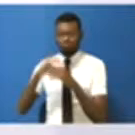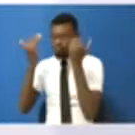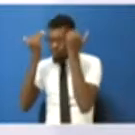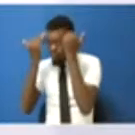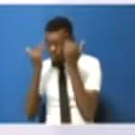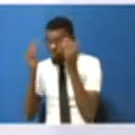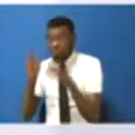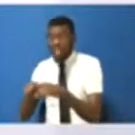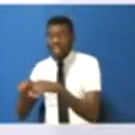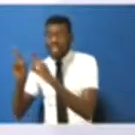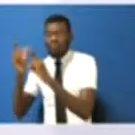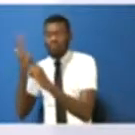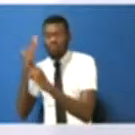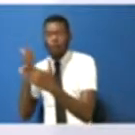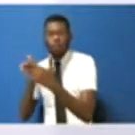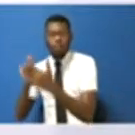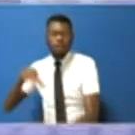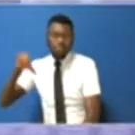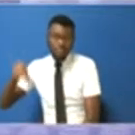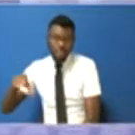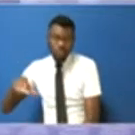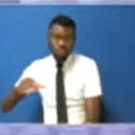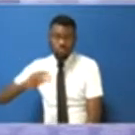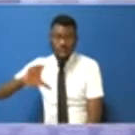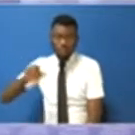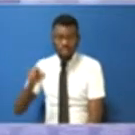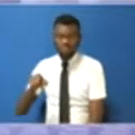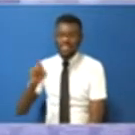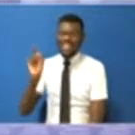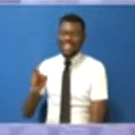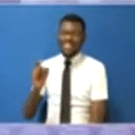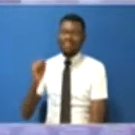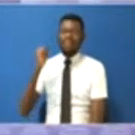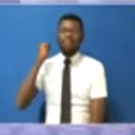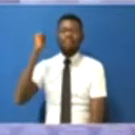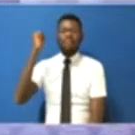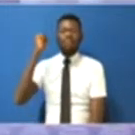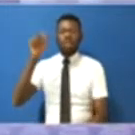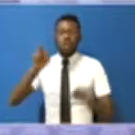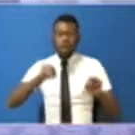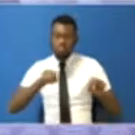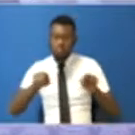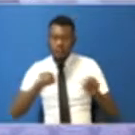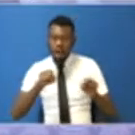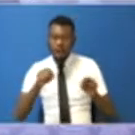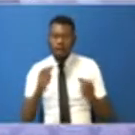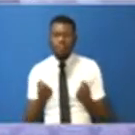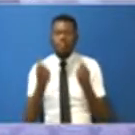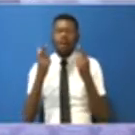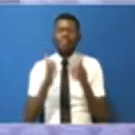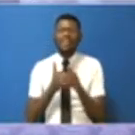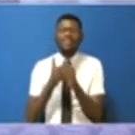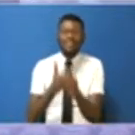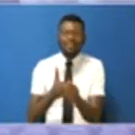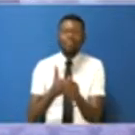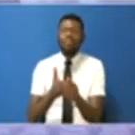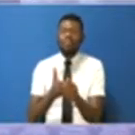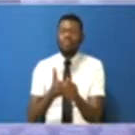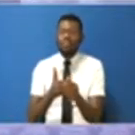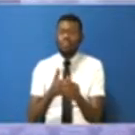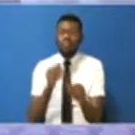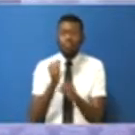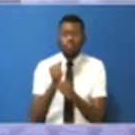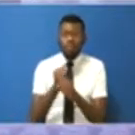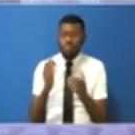the record is clear this county needs a political manager who understands how to deal with the leaders and how to deal with the